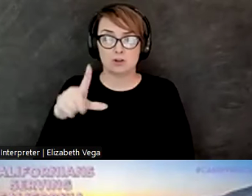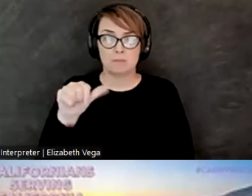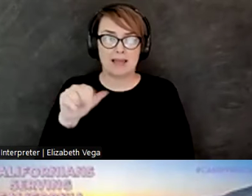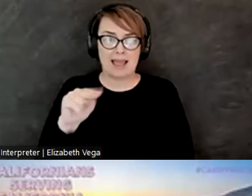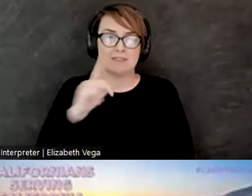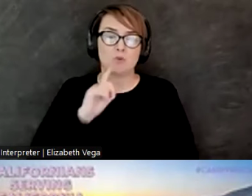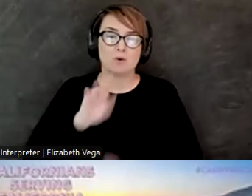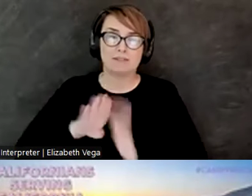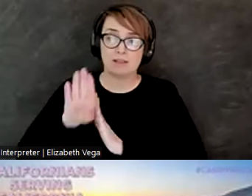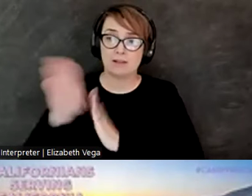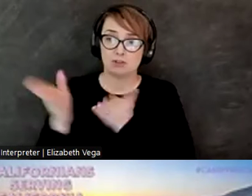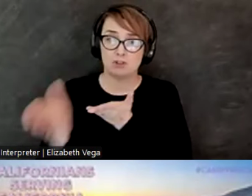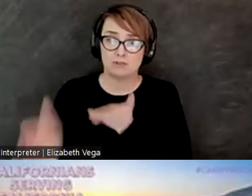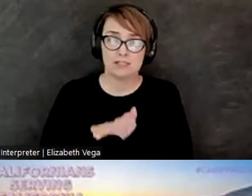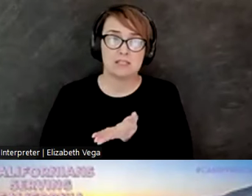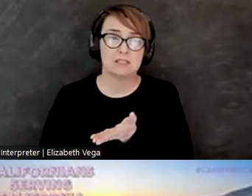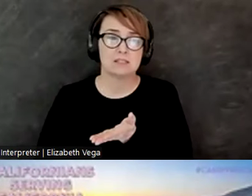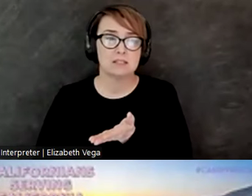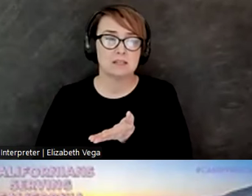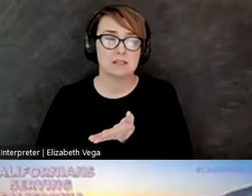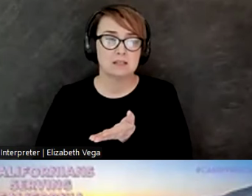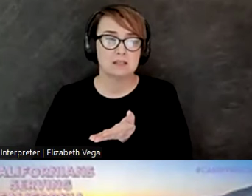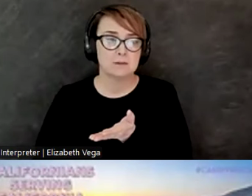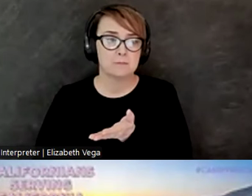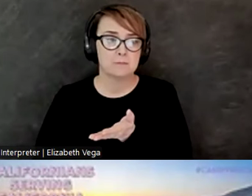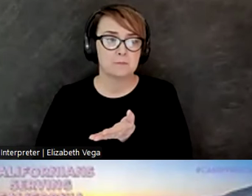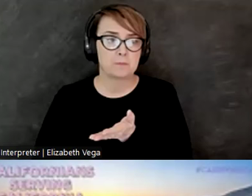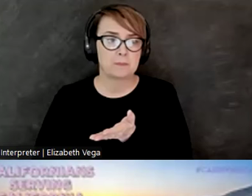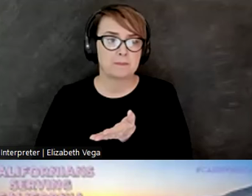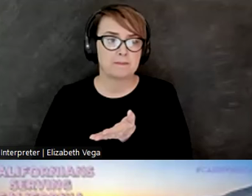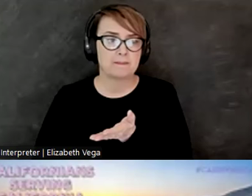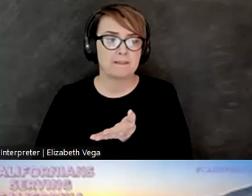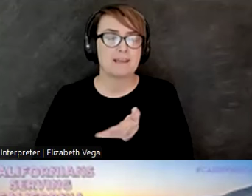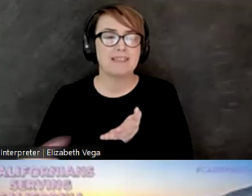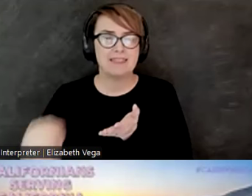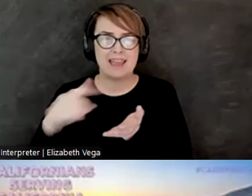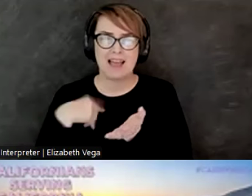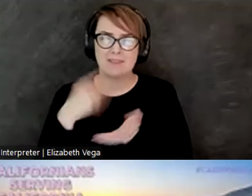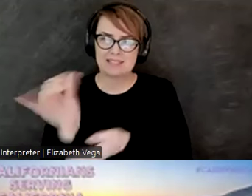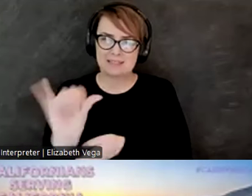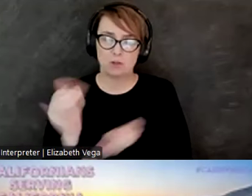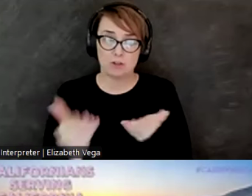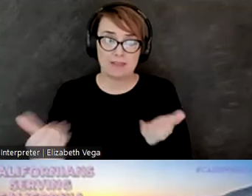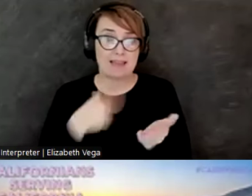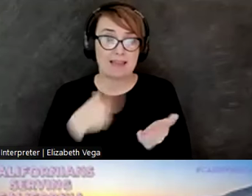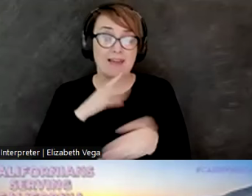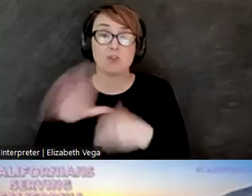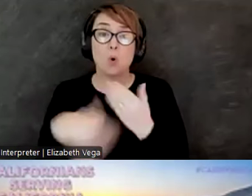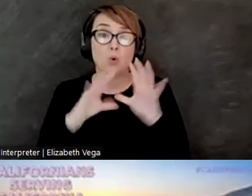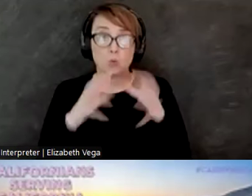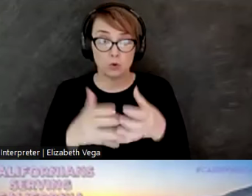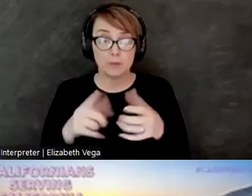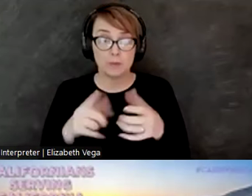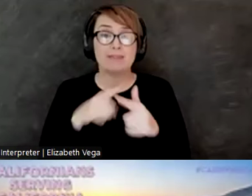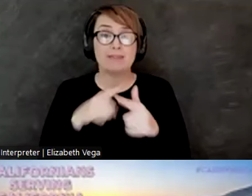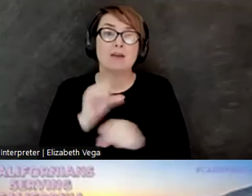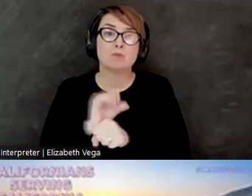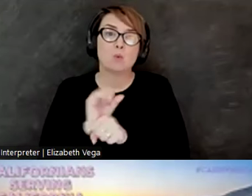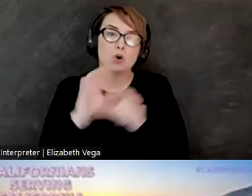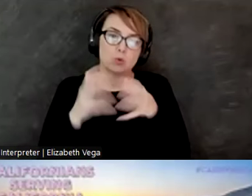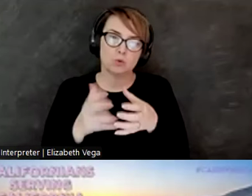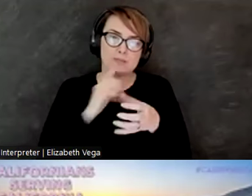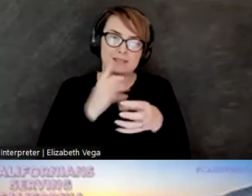services, and they have a similar thing where they have, you know, the whole group, but then they have work groups that include members that are